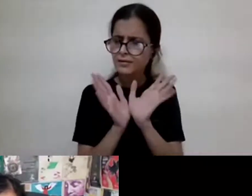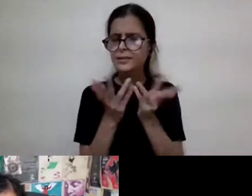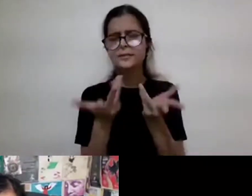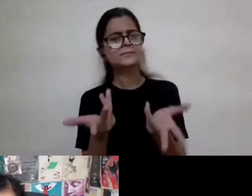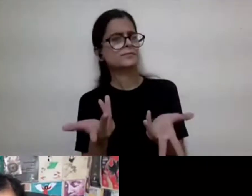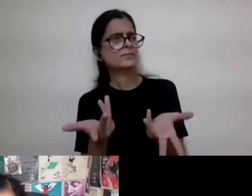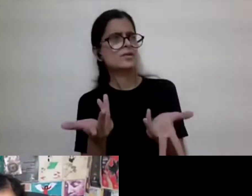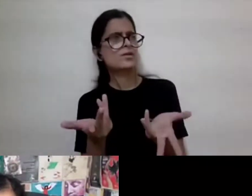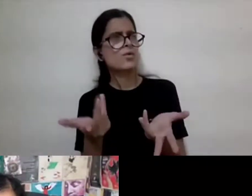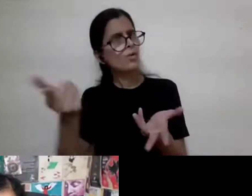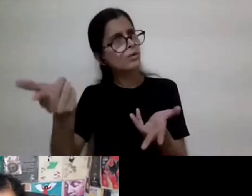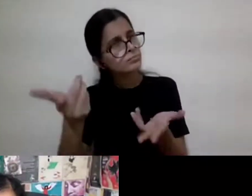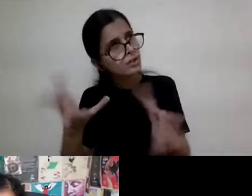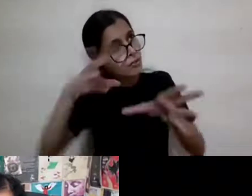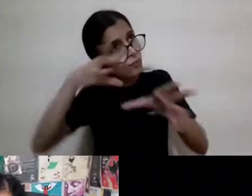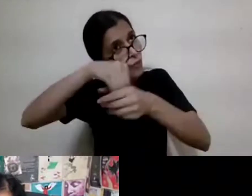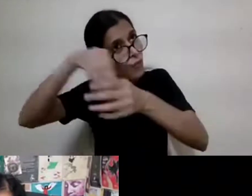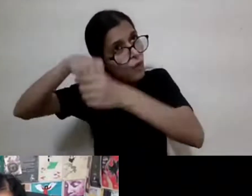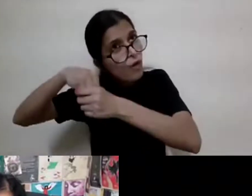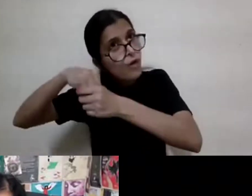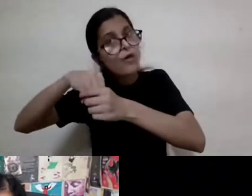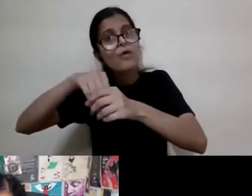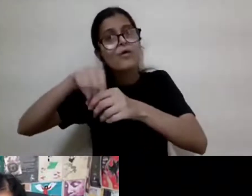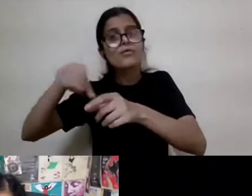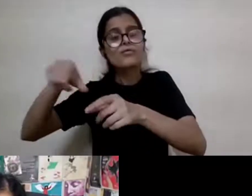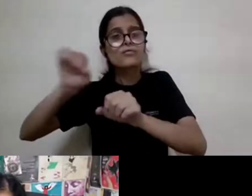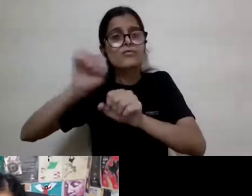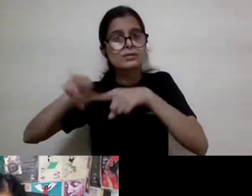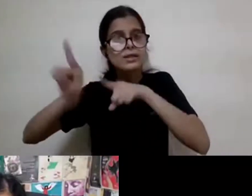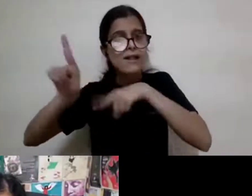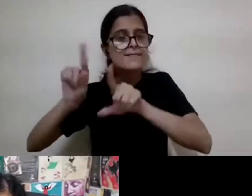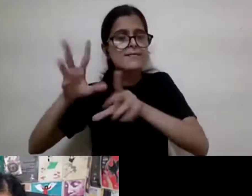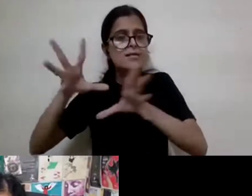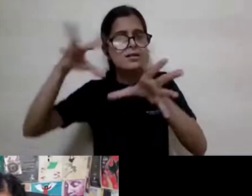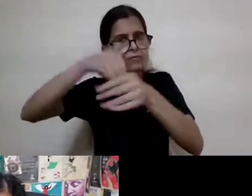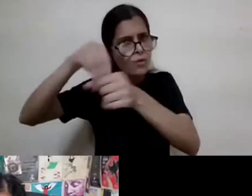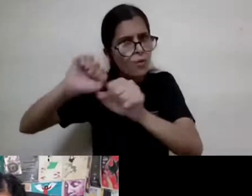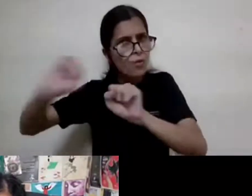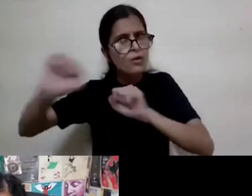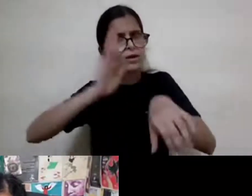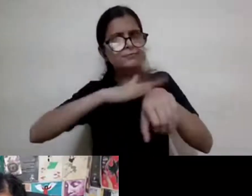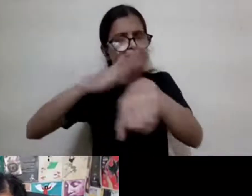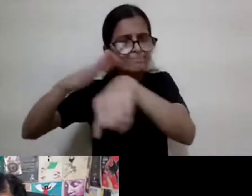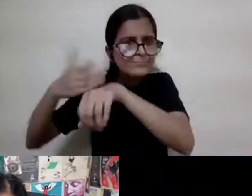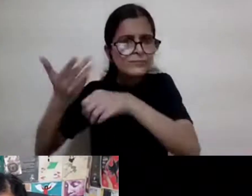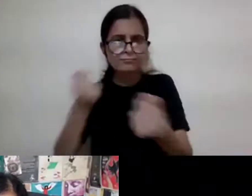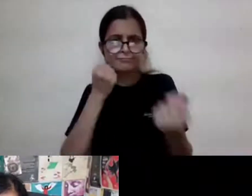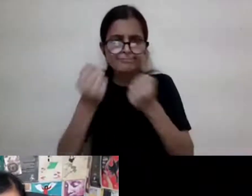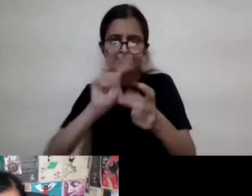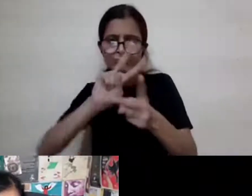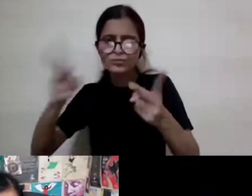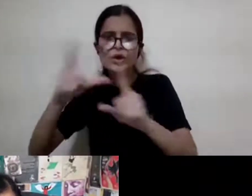can they be able to involve in to their? I mean, can they experience or exercise